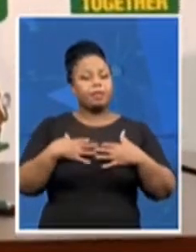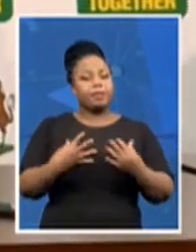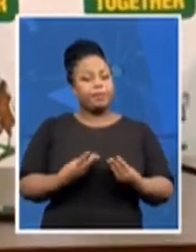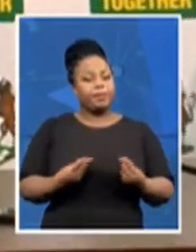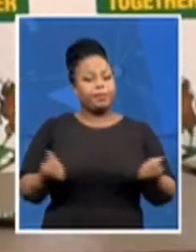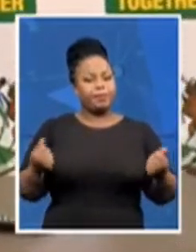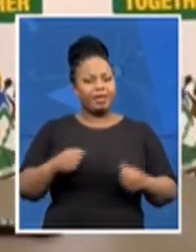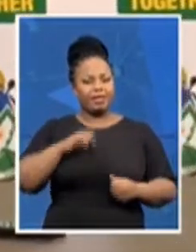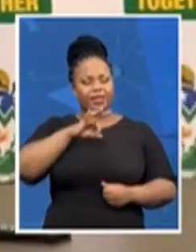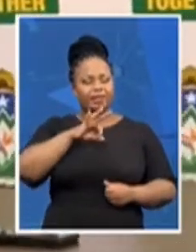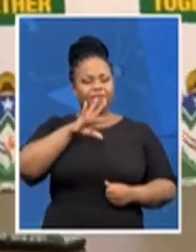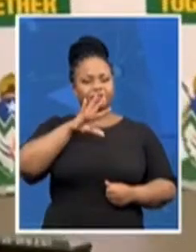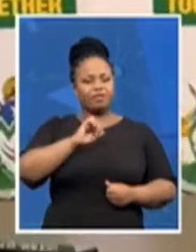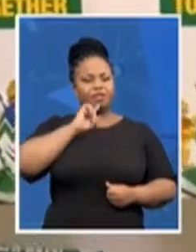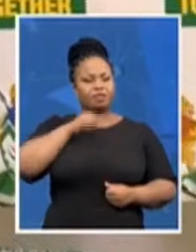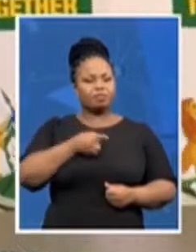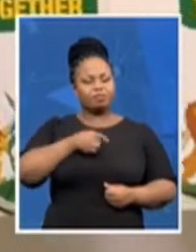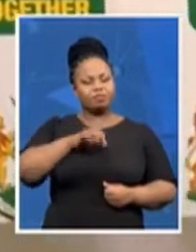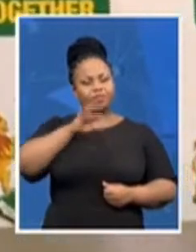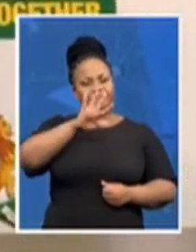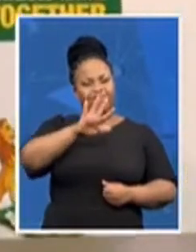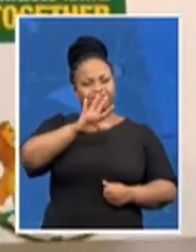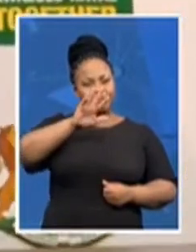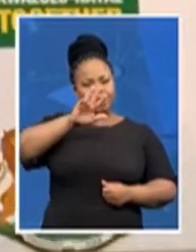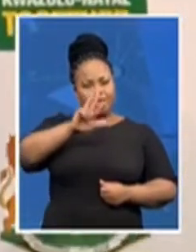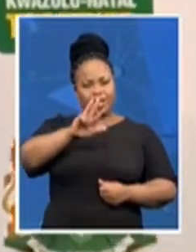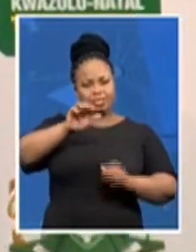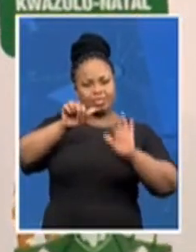350,596, and active cases are